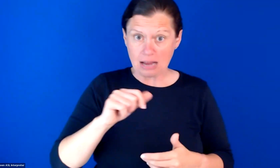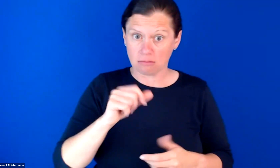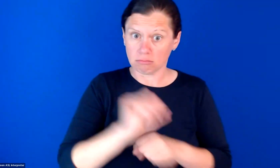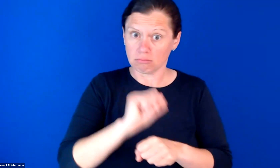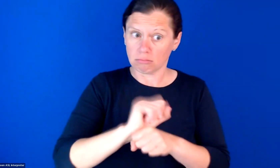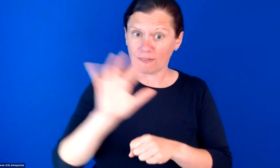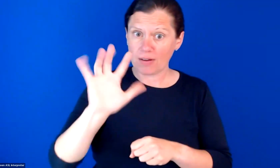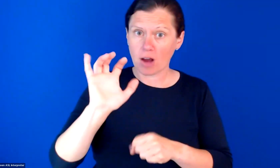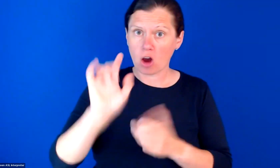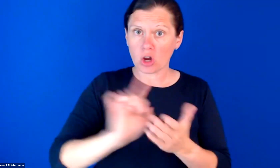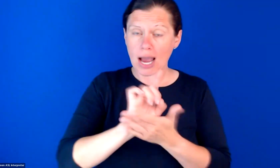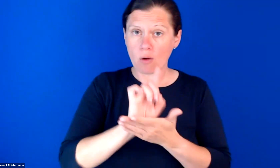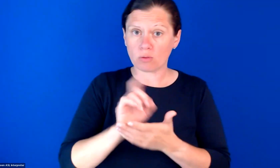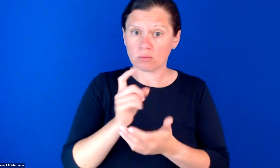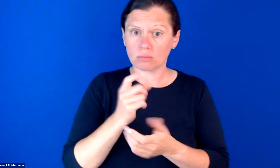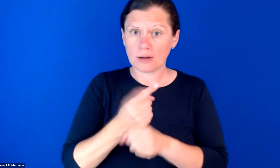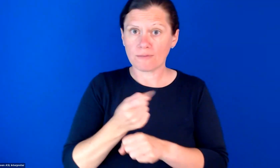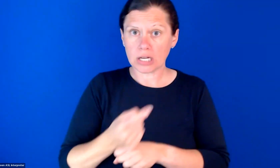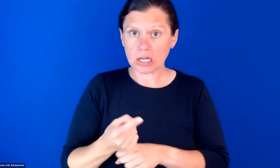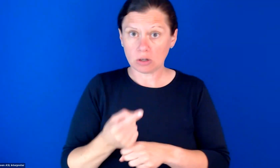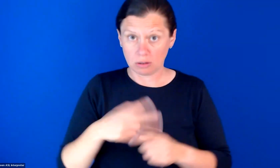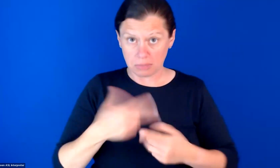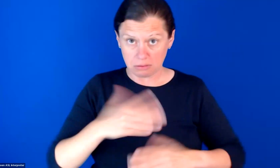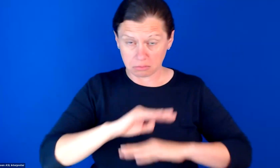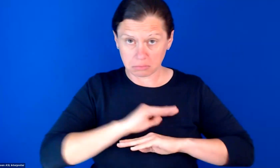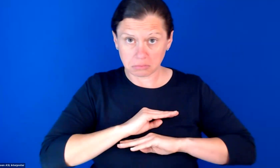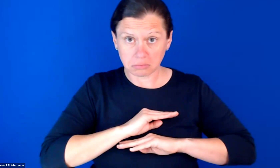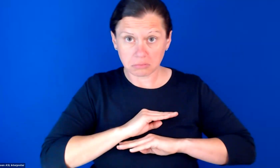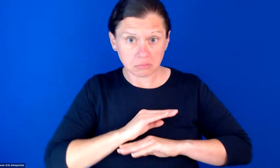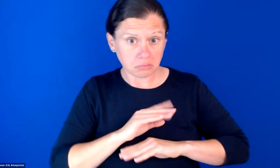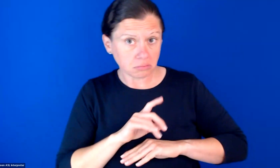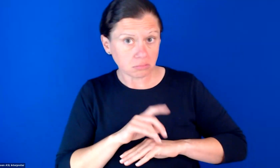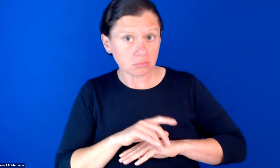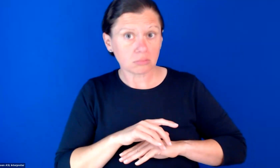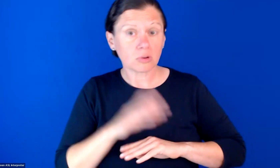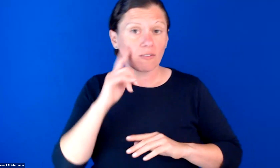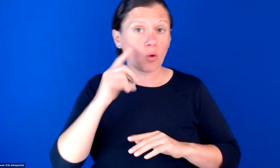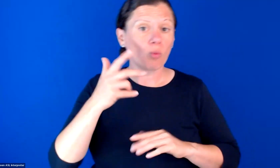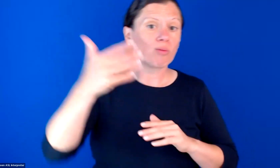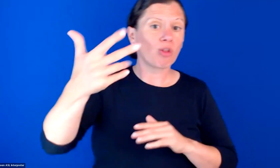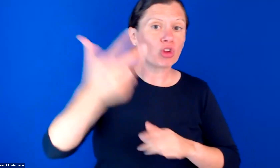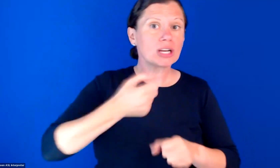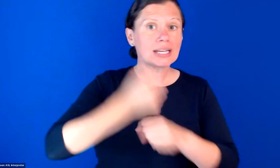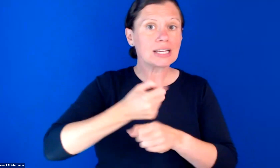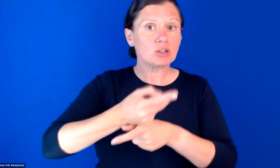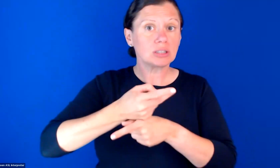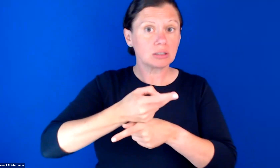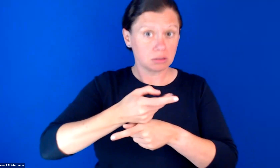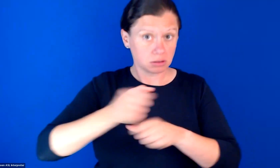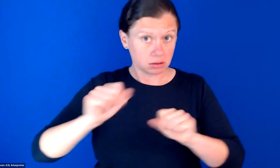then if you ended up needing care within 3 years after retiring, you could be eligible for that full